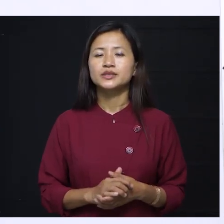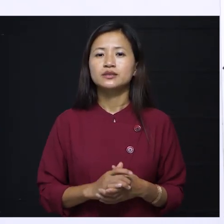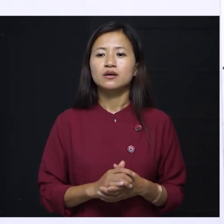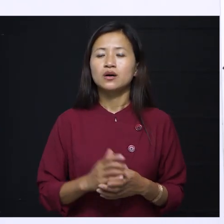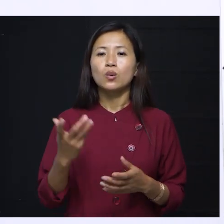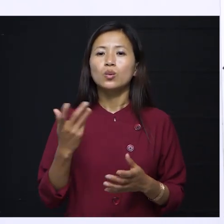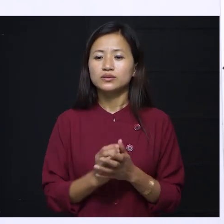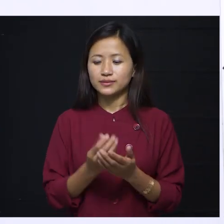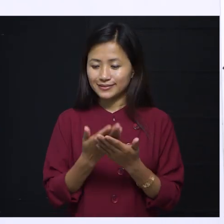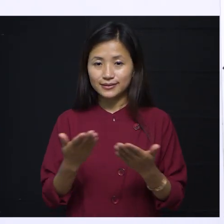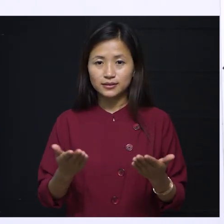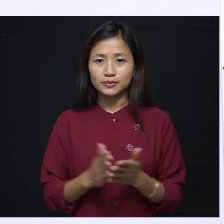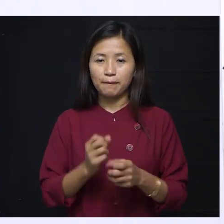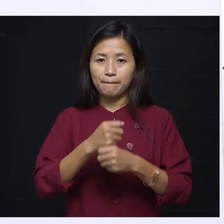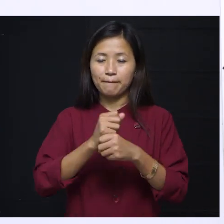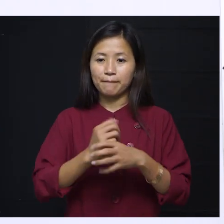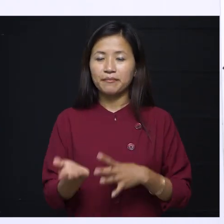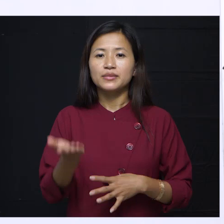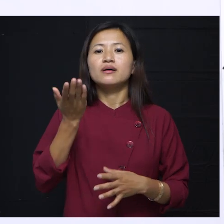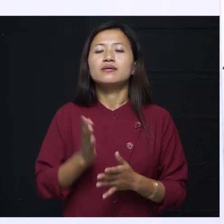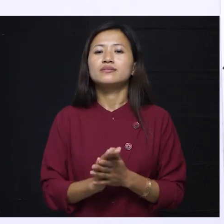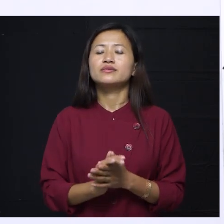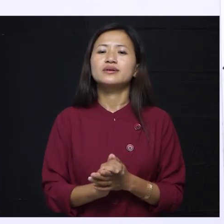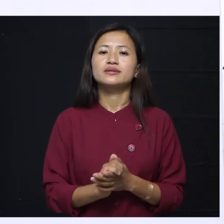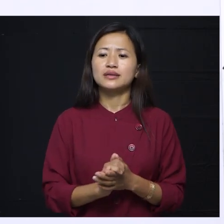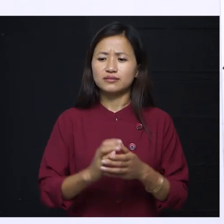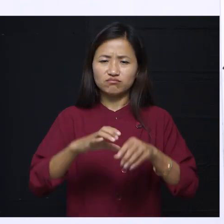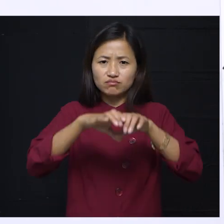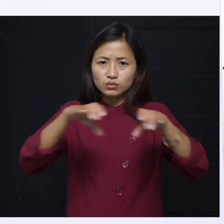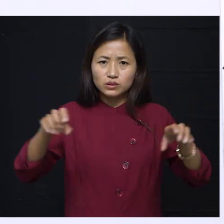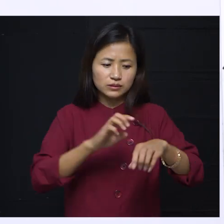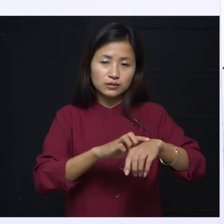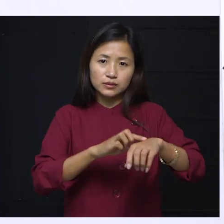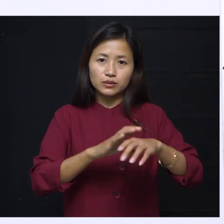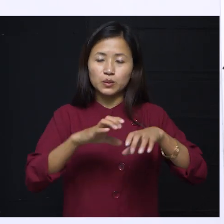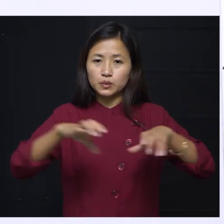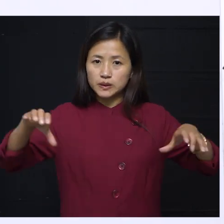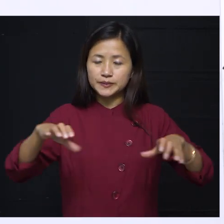What the object is made up of, supposing it is made up of wood, you can say wooden,